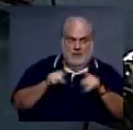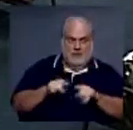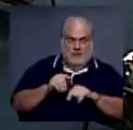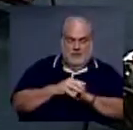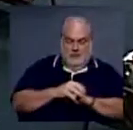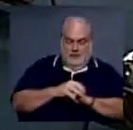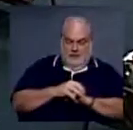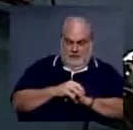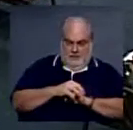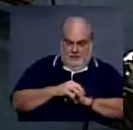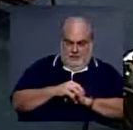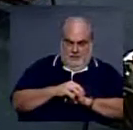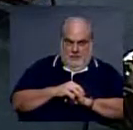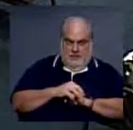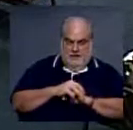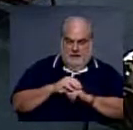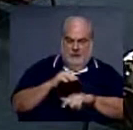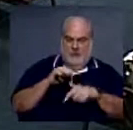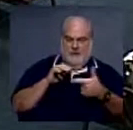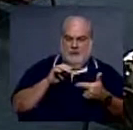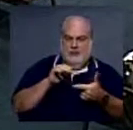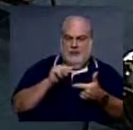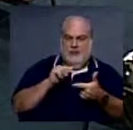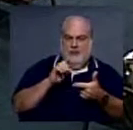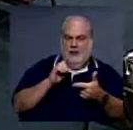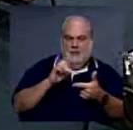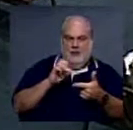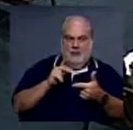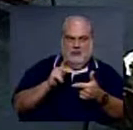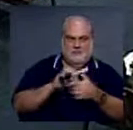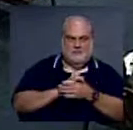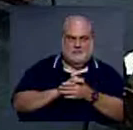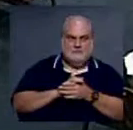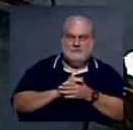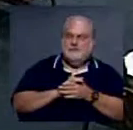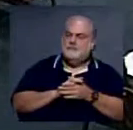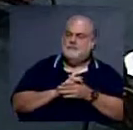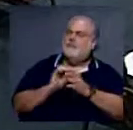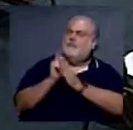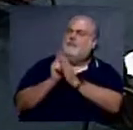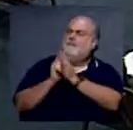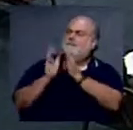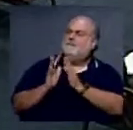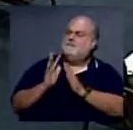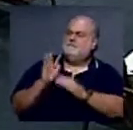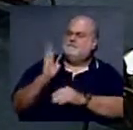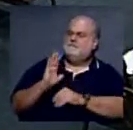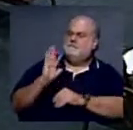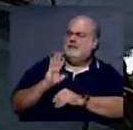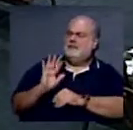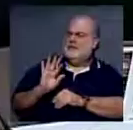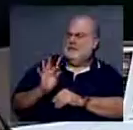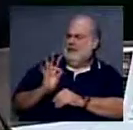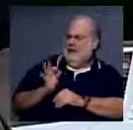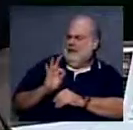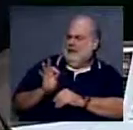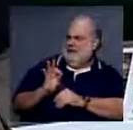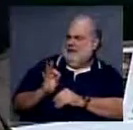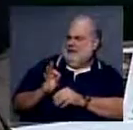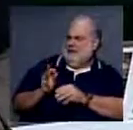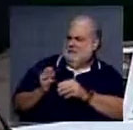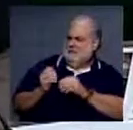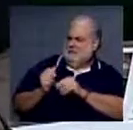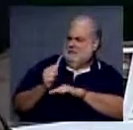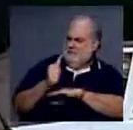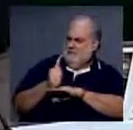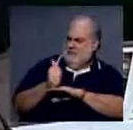well, Director Hancock, I'm sorry, I kind of went on a little long Mr. there. Carpenter, back in the 90s, we put in some